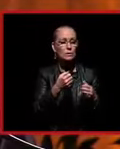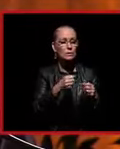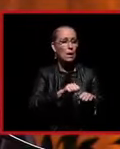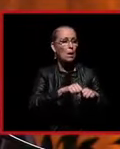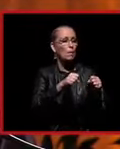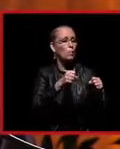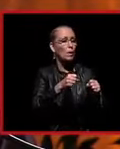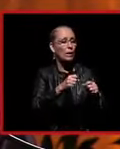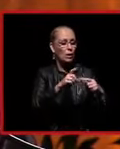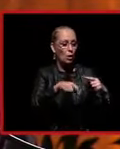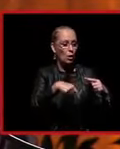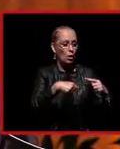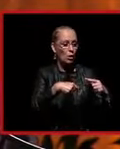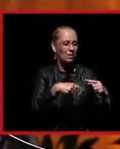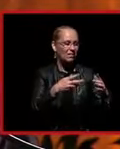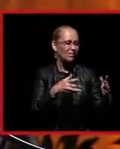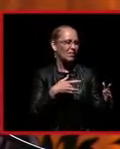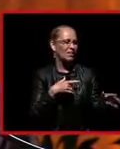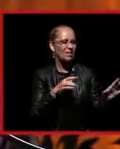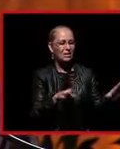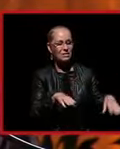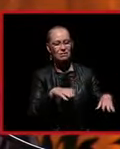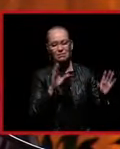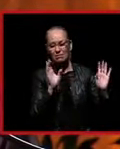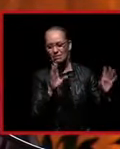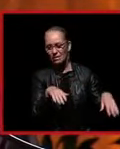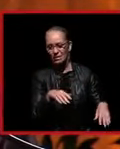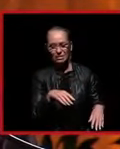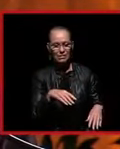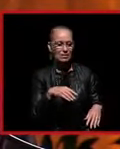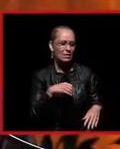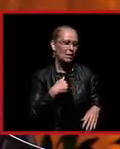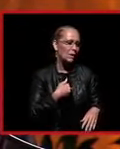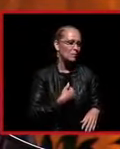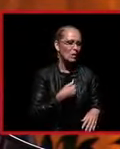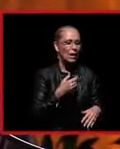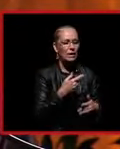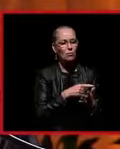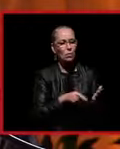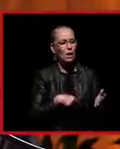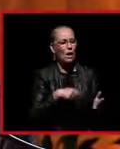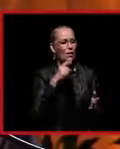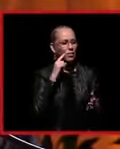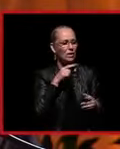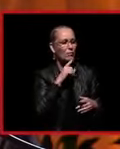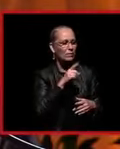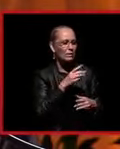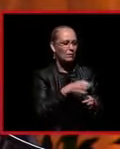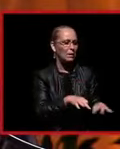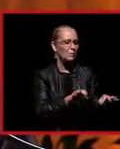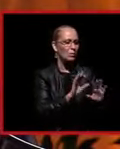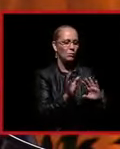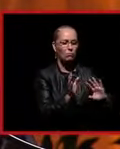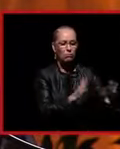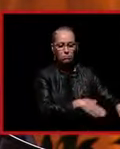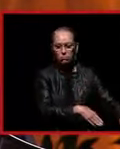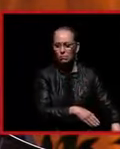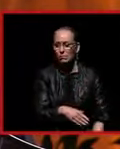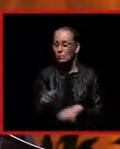the temporary gratifications that bring you what you think is real. What matters is